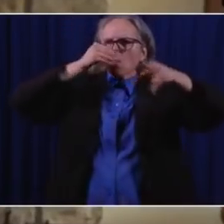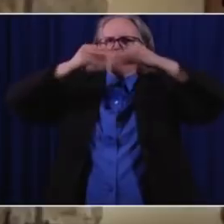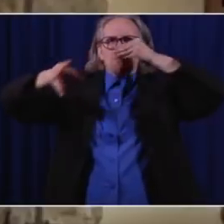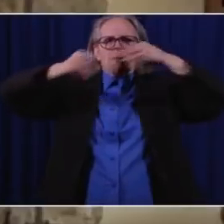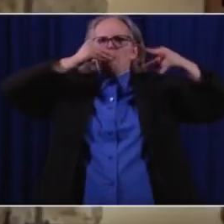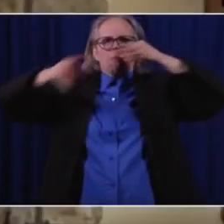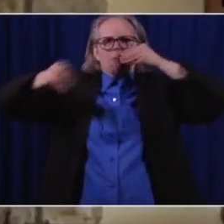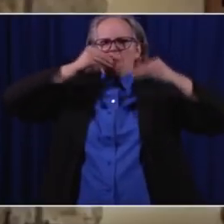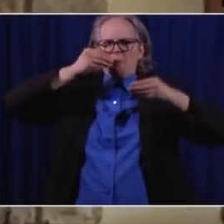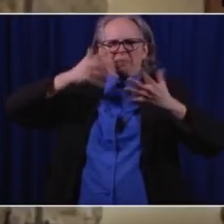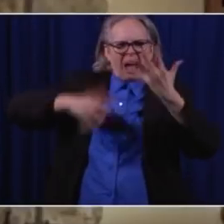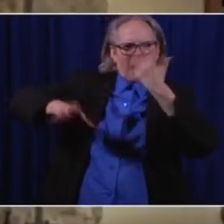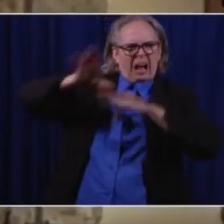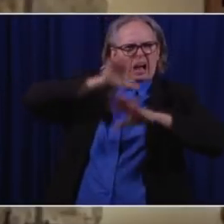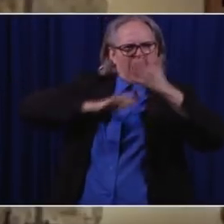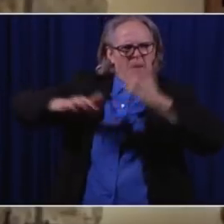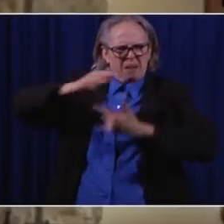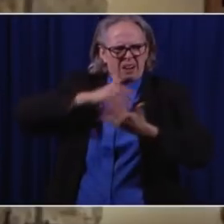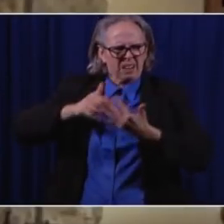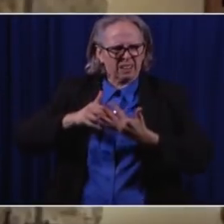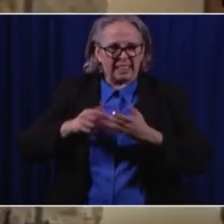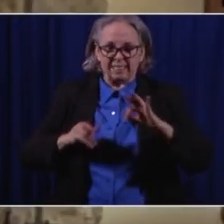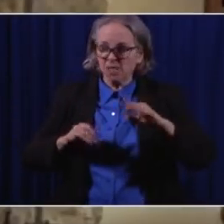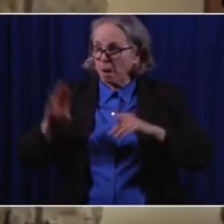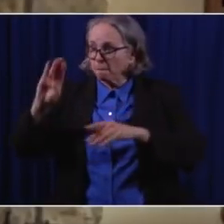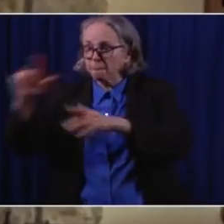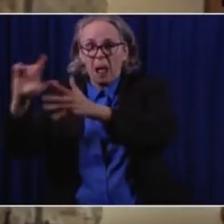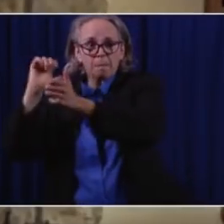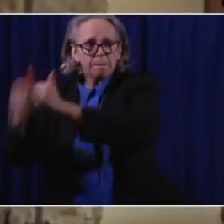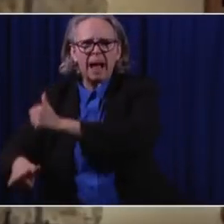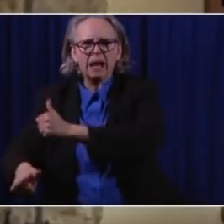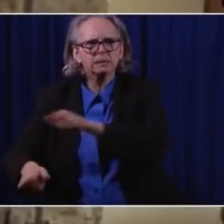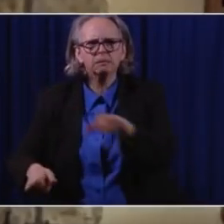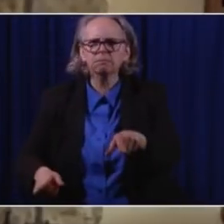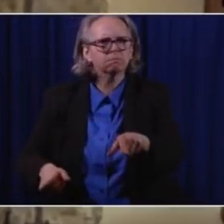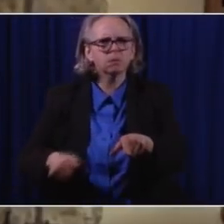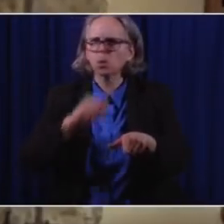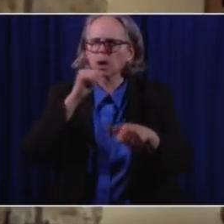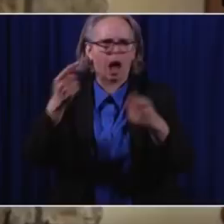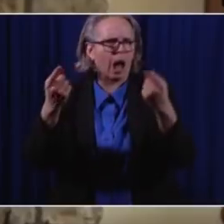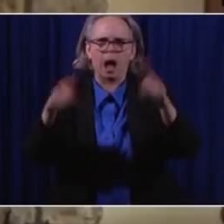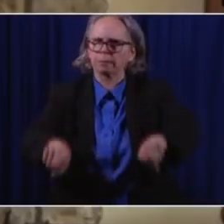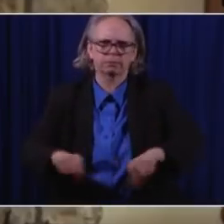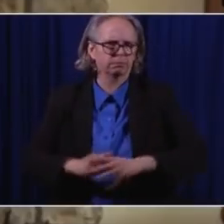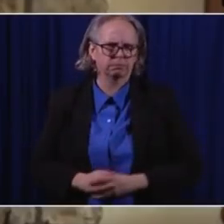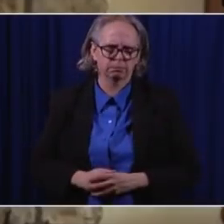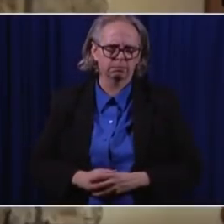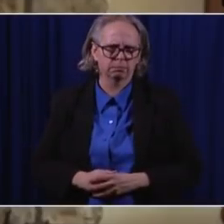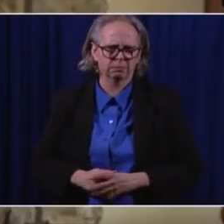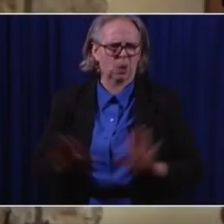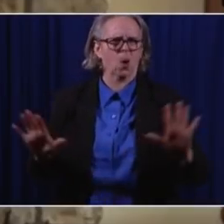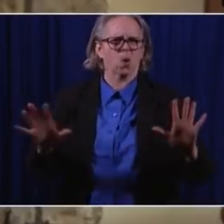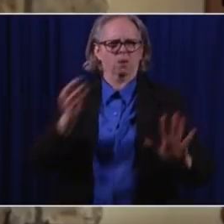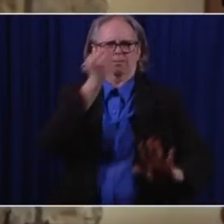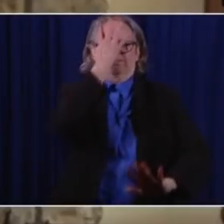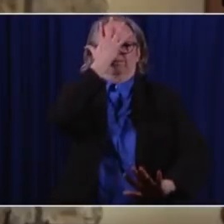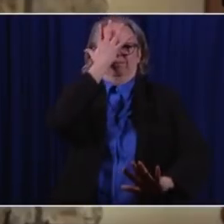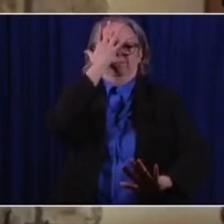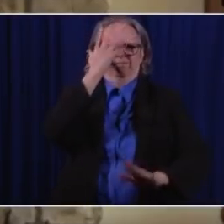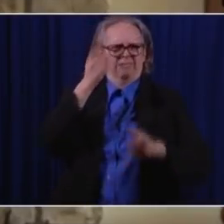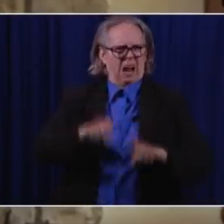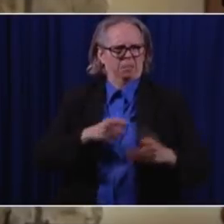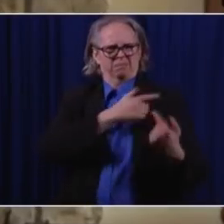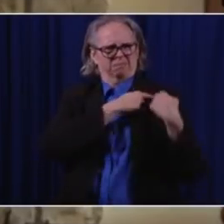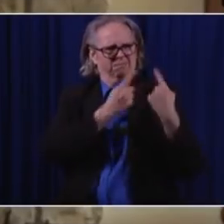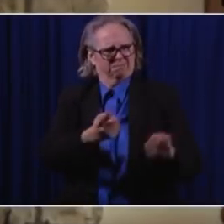state. Further, quotes, there are multiple scenarios, either man-made or natural disasters, that would require the governor